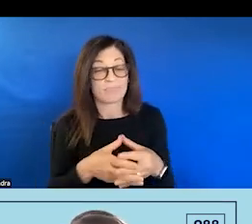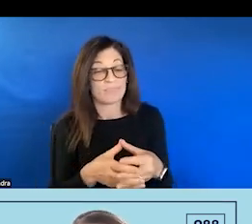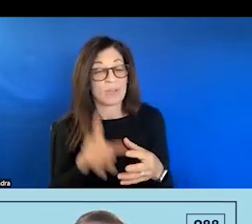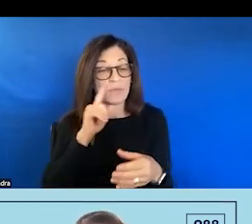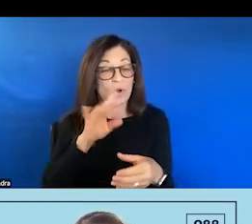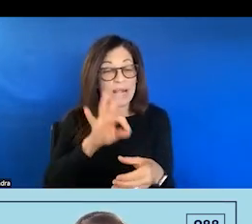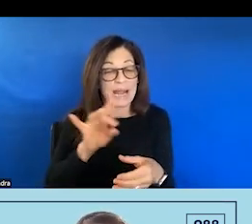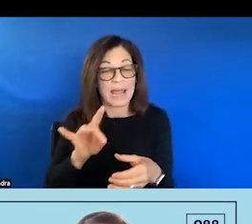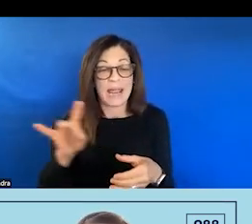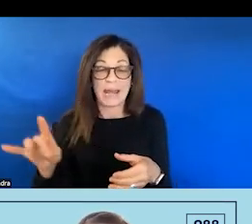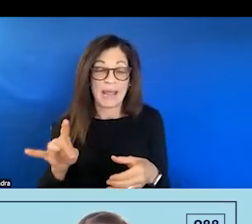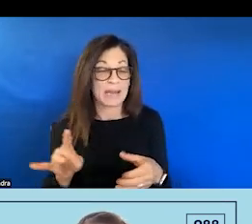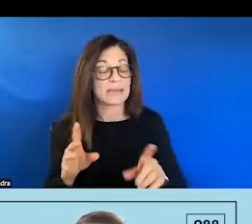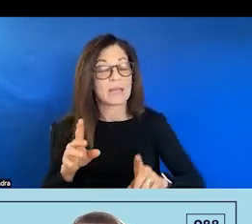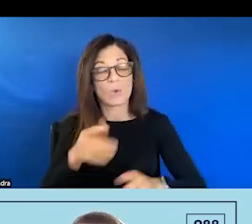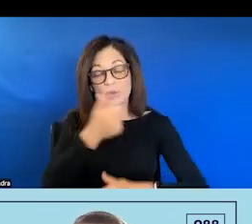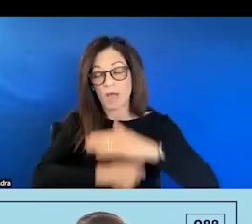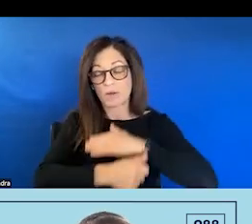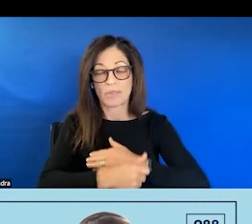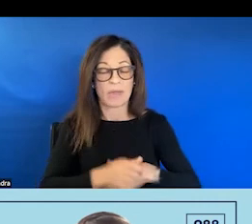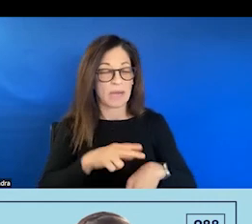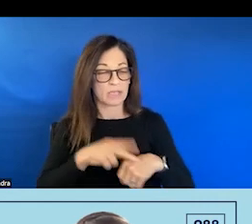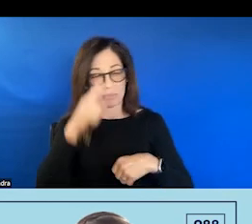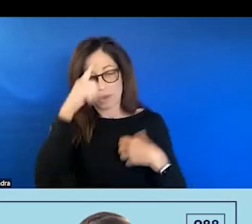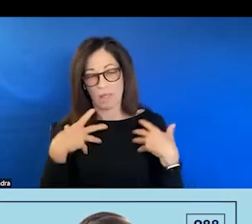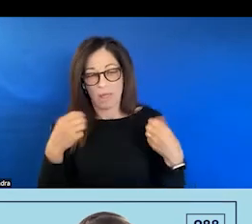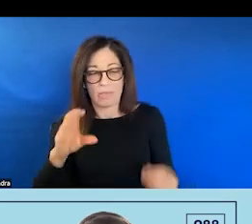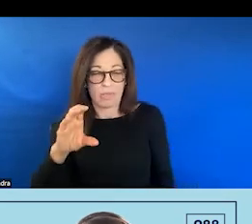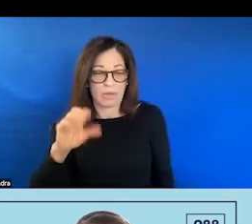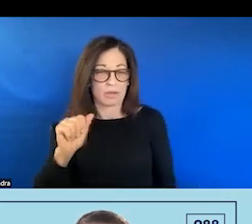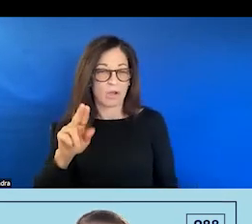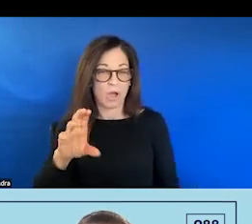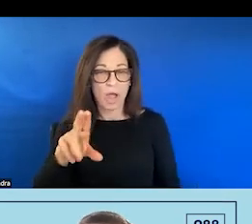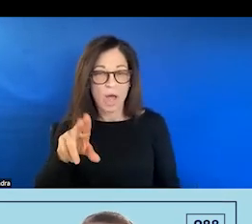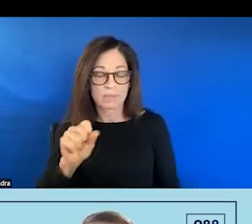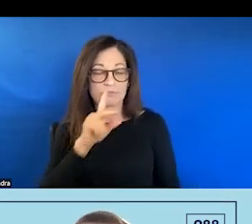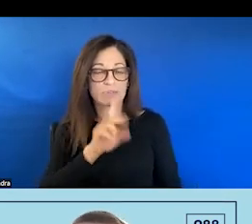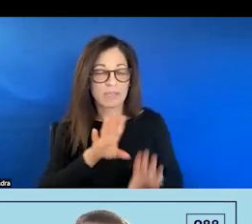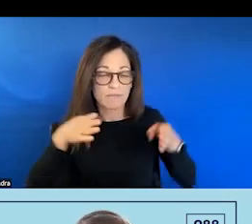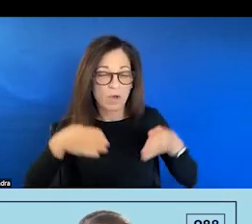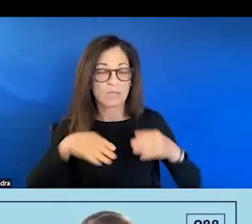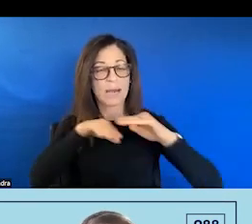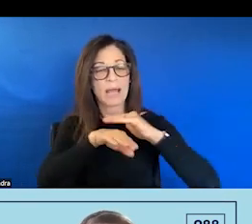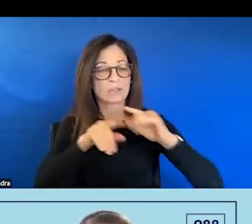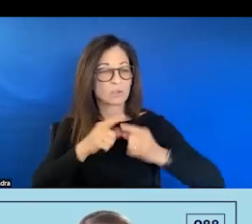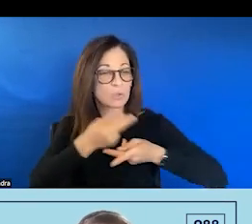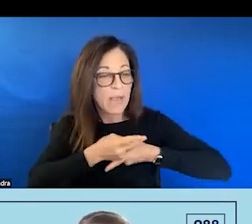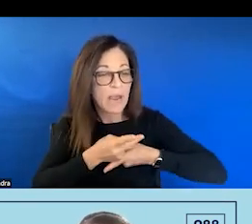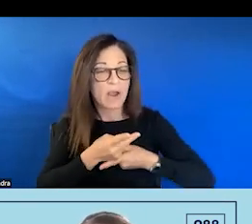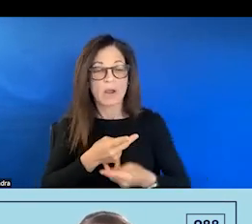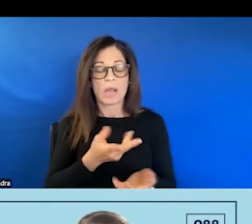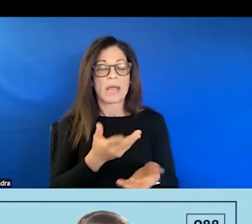will live under the Congressional Mental Health Caucus. And they're focused really on access to care, improving health